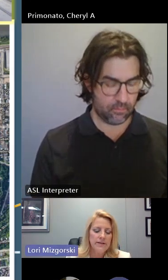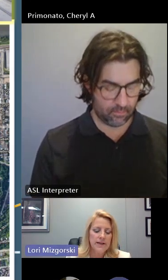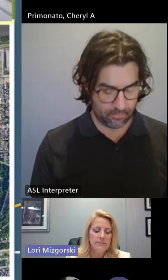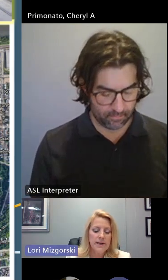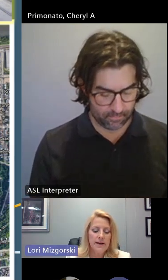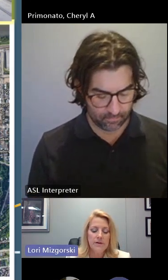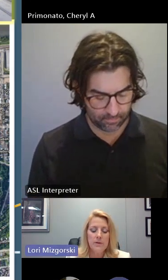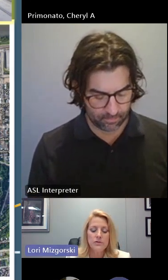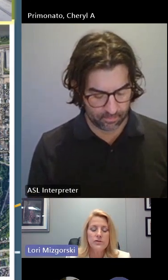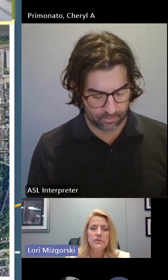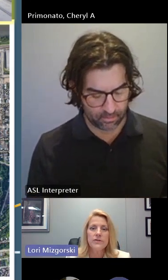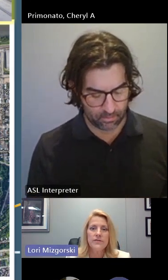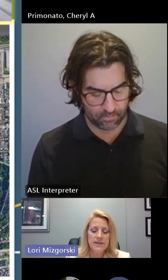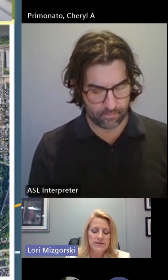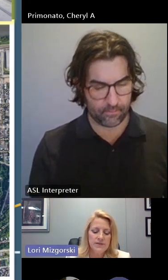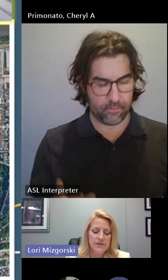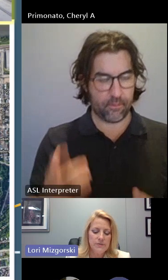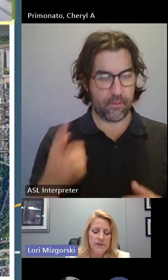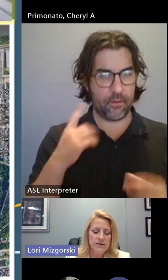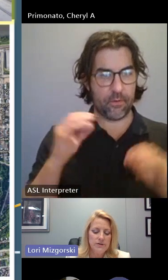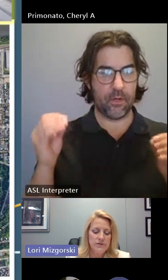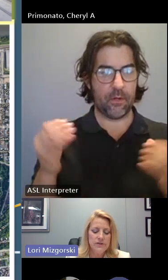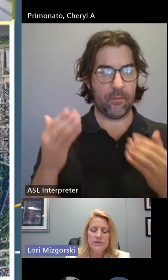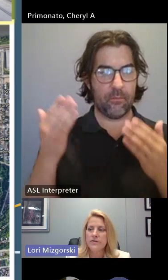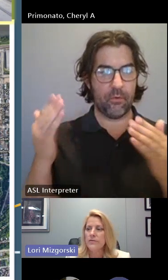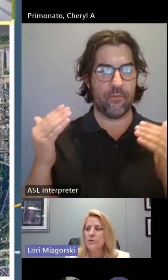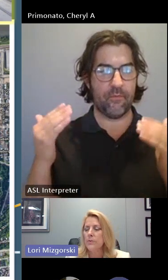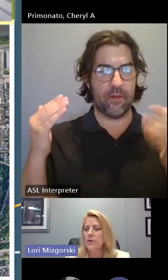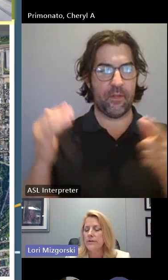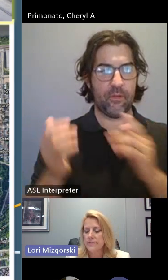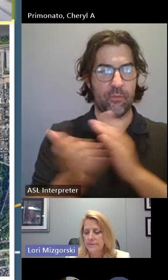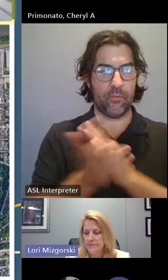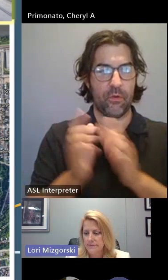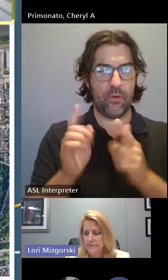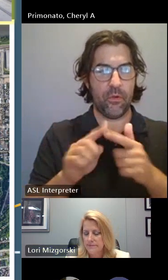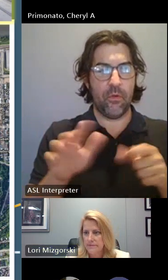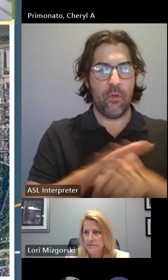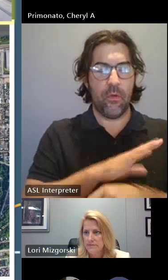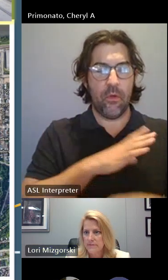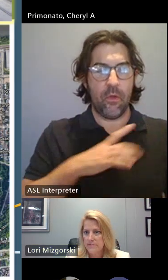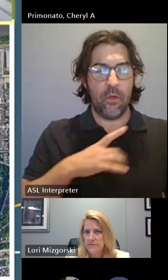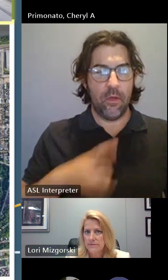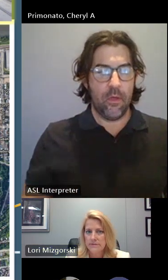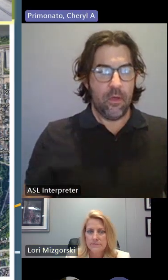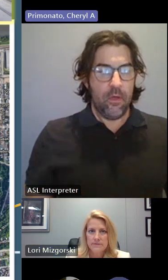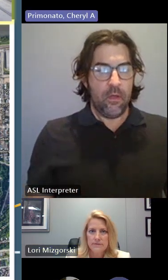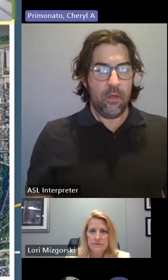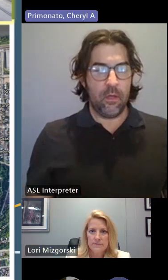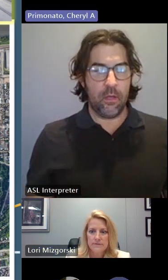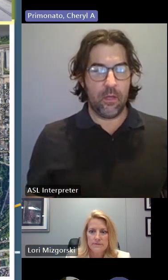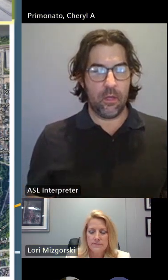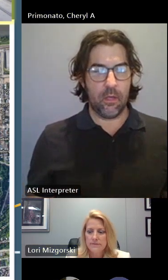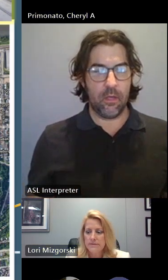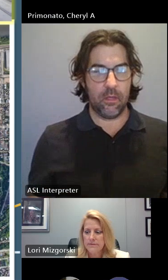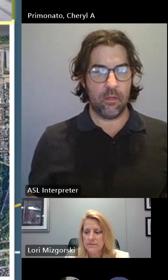Okay, hearing none, may I have a motion to advance this resolution to the full board? Motion.